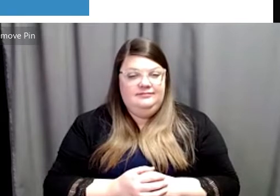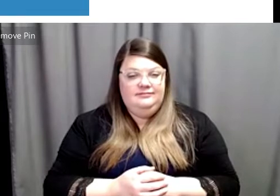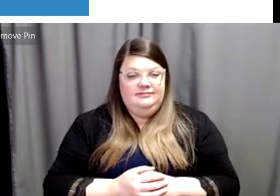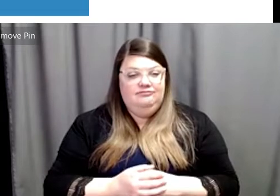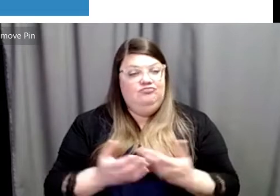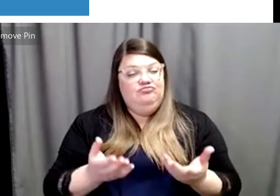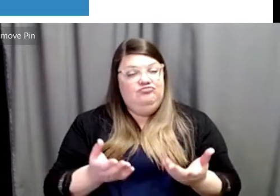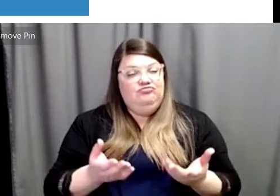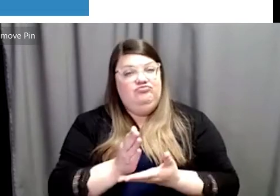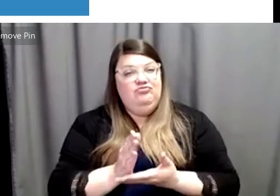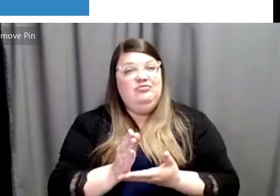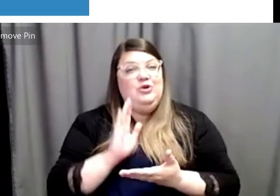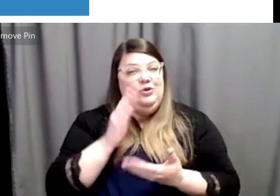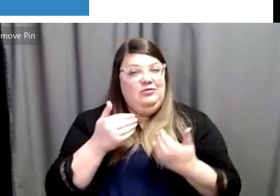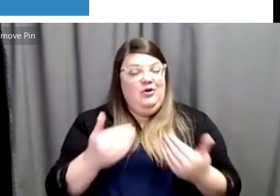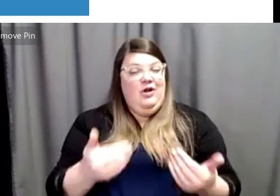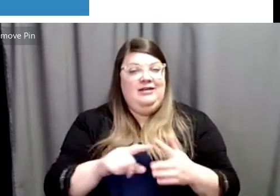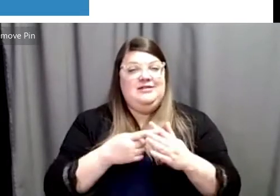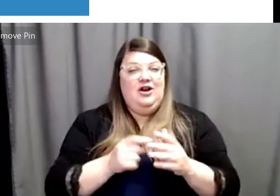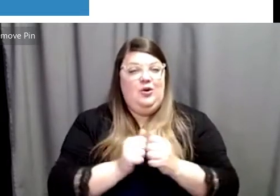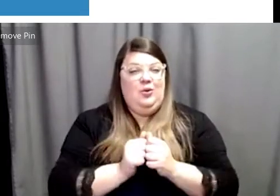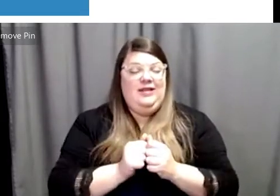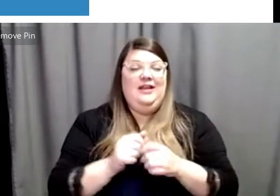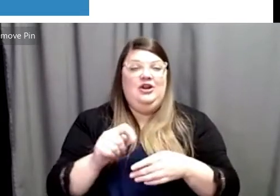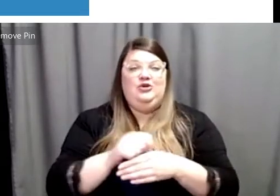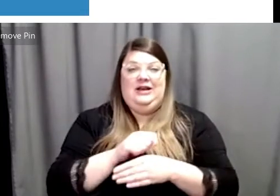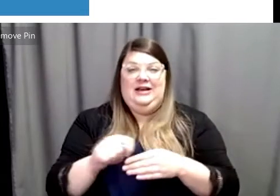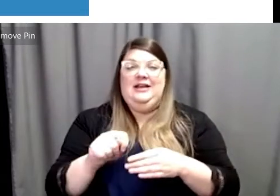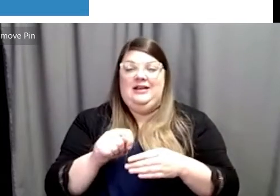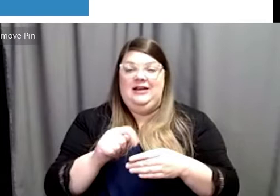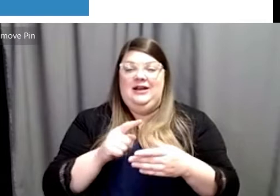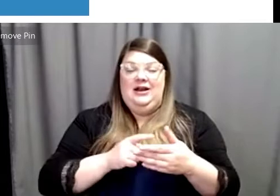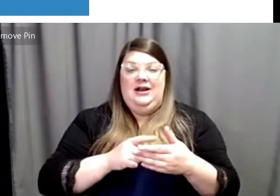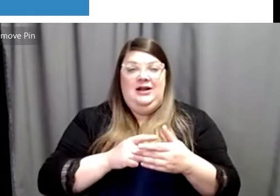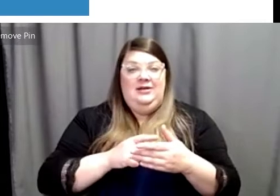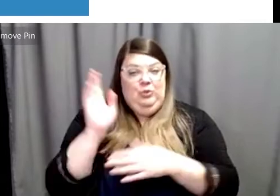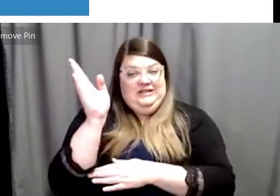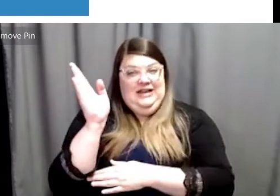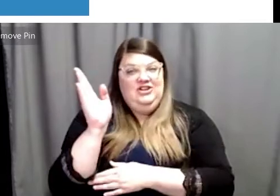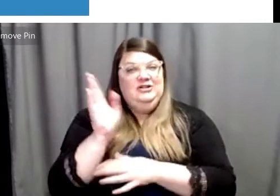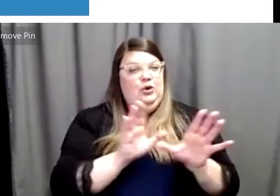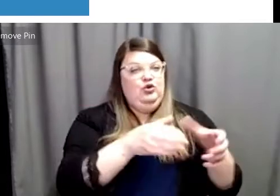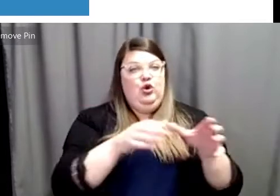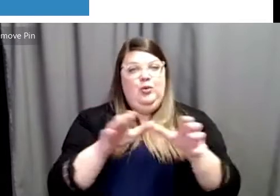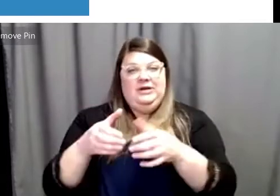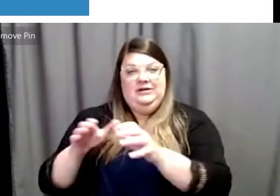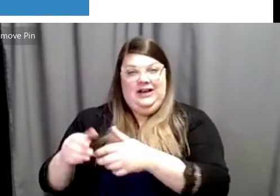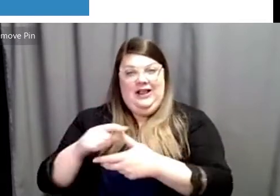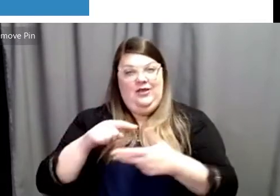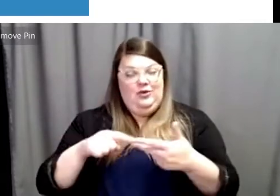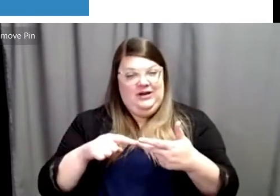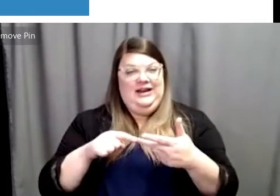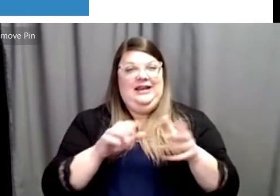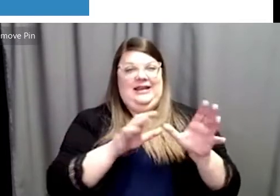Okay, so we're going to go ahead and get started with our trainee presentations. We've grouped our presentations into 3 different categories